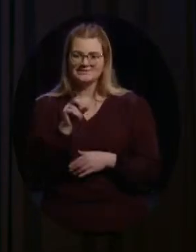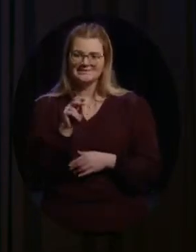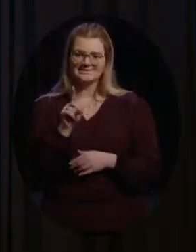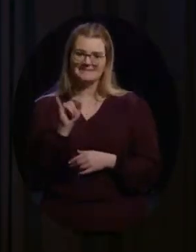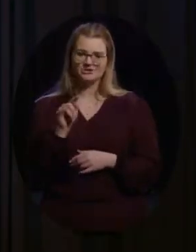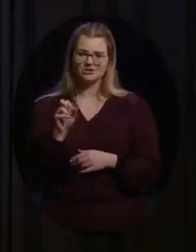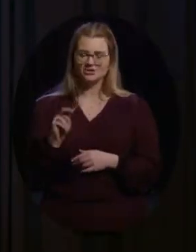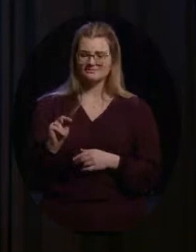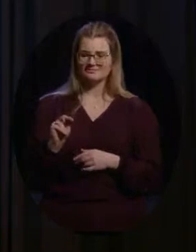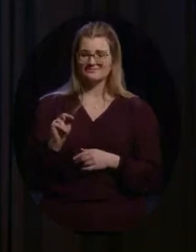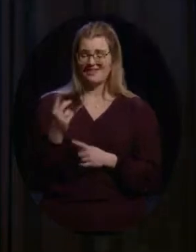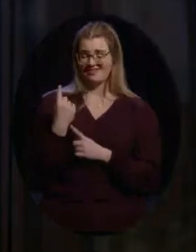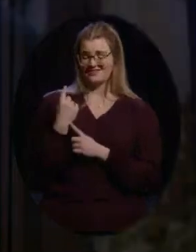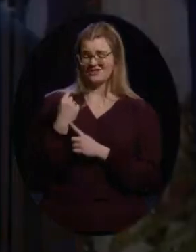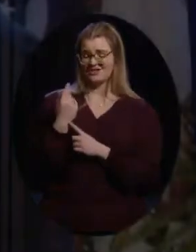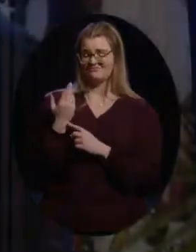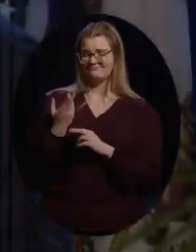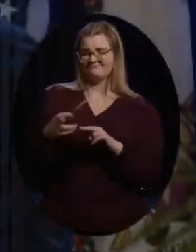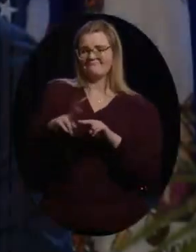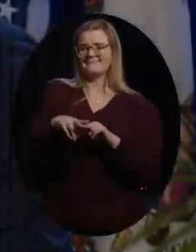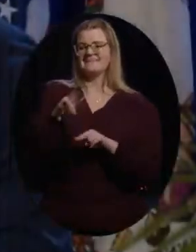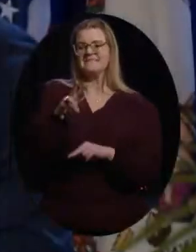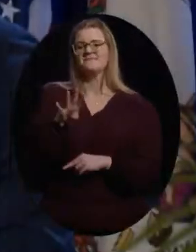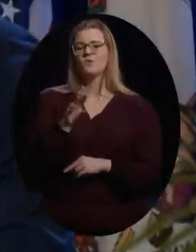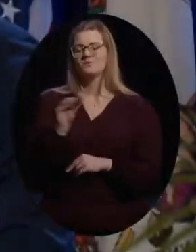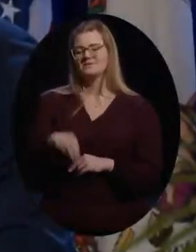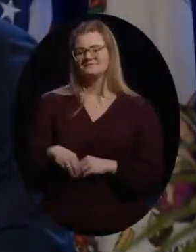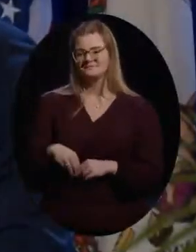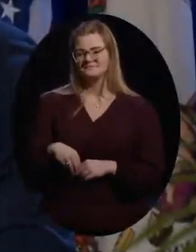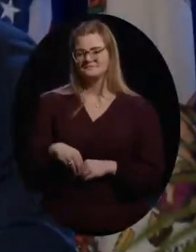that number up to 64%.